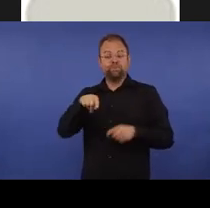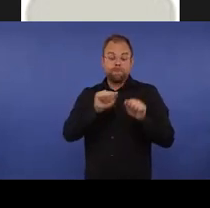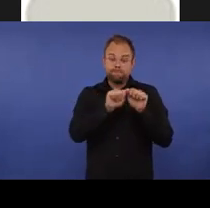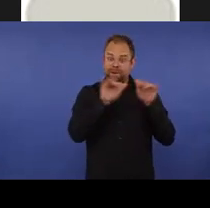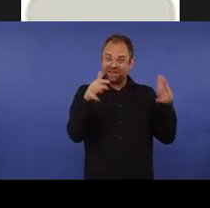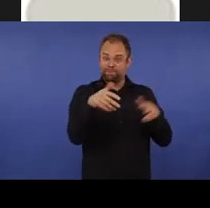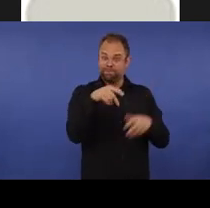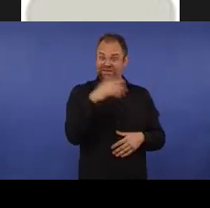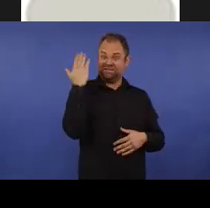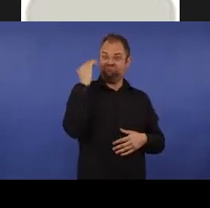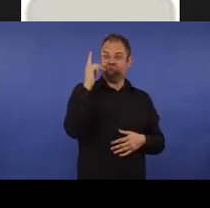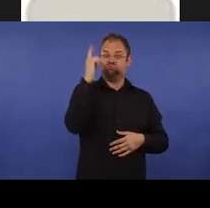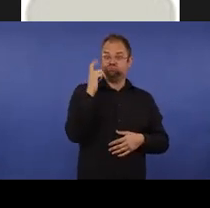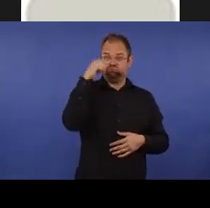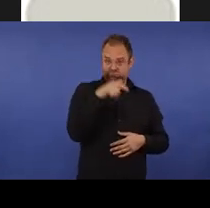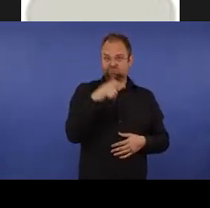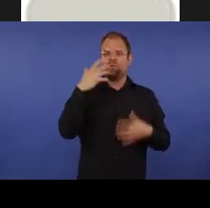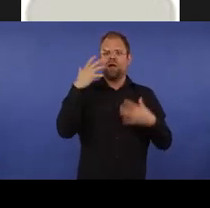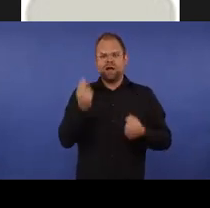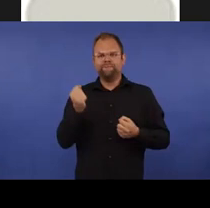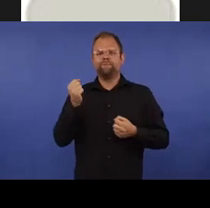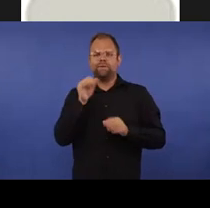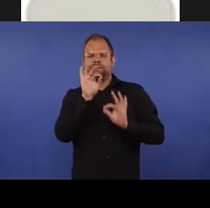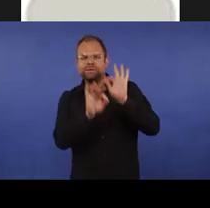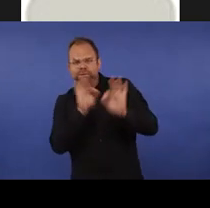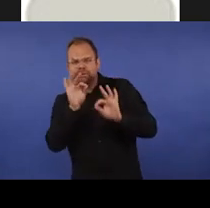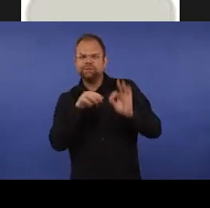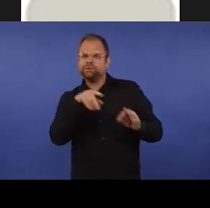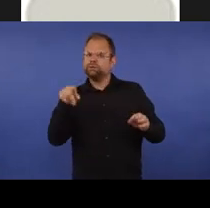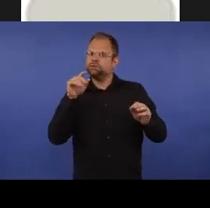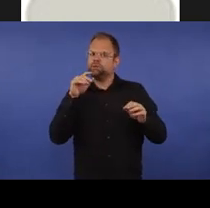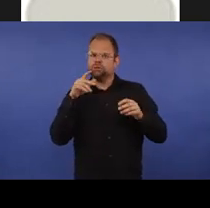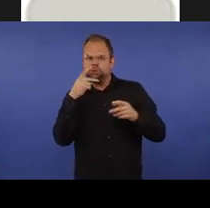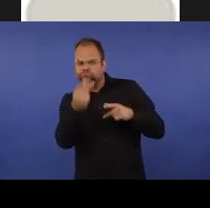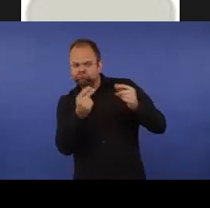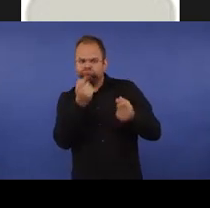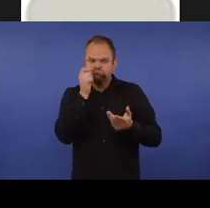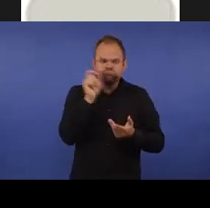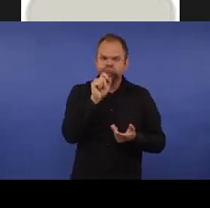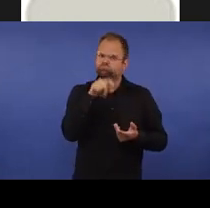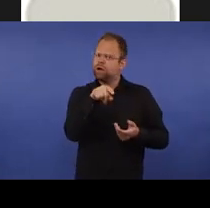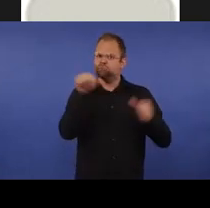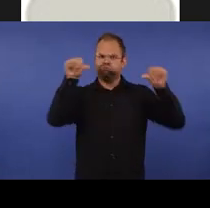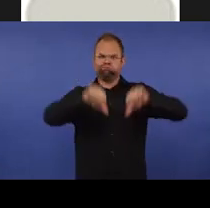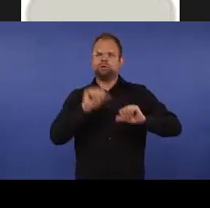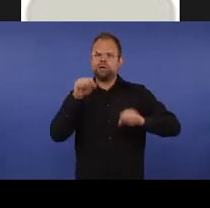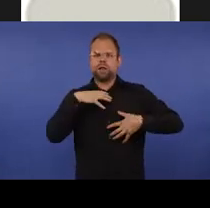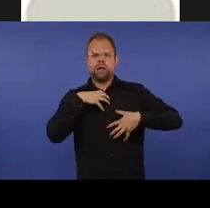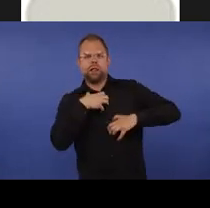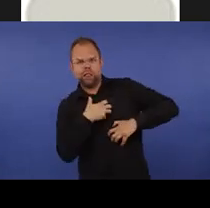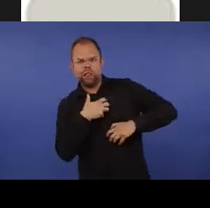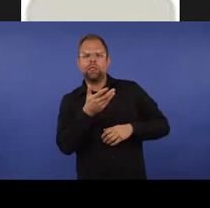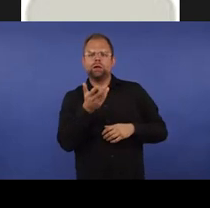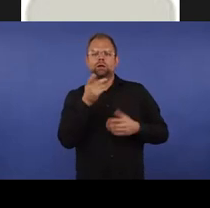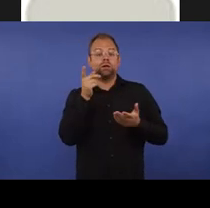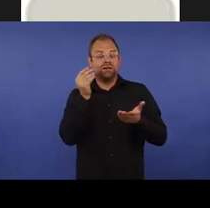if you recall many people that were getting really sick, and many individuals that would go into the hospital